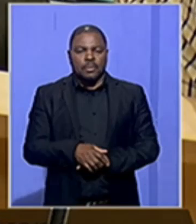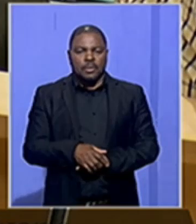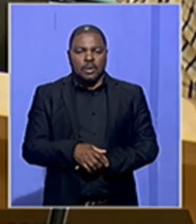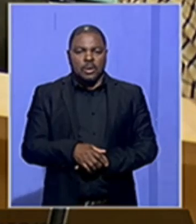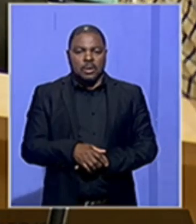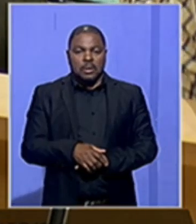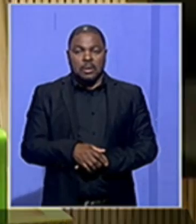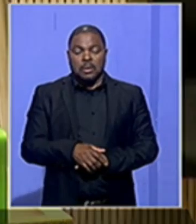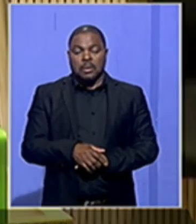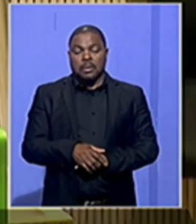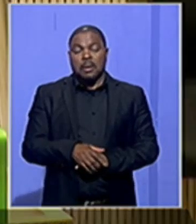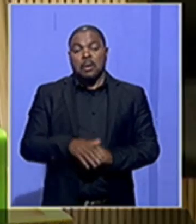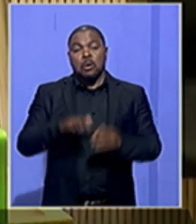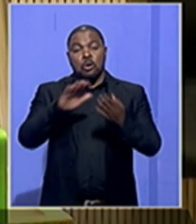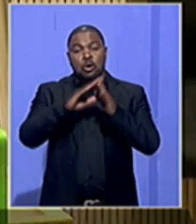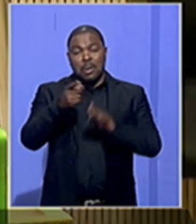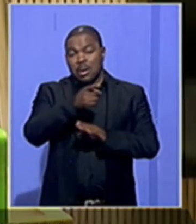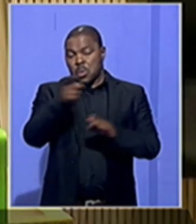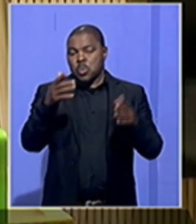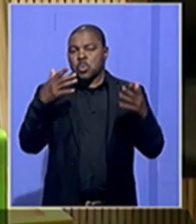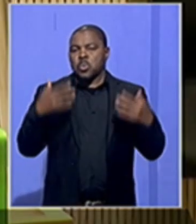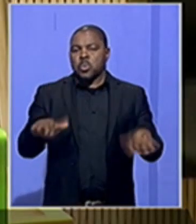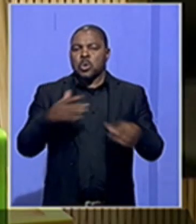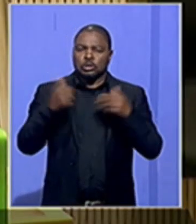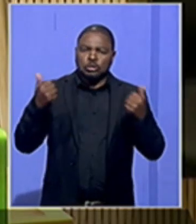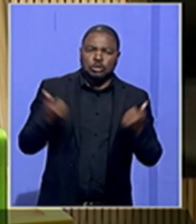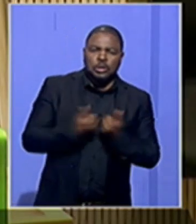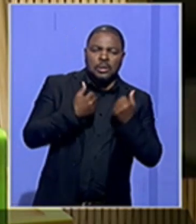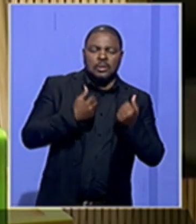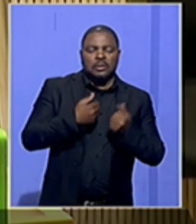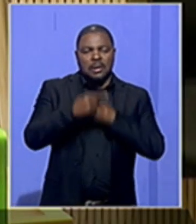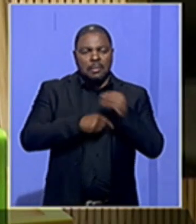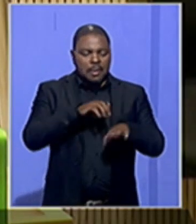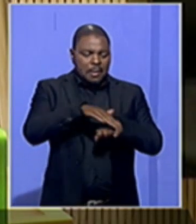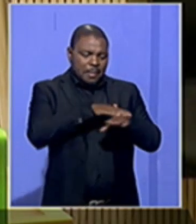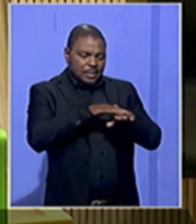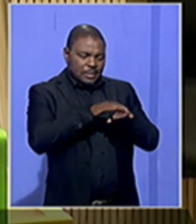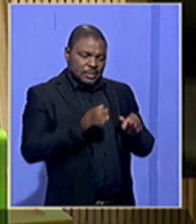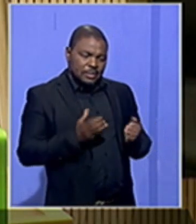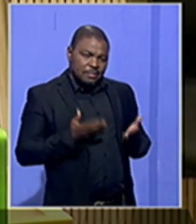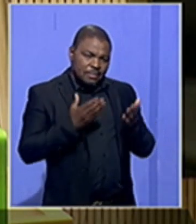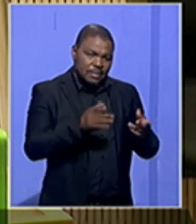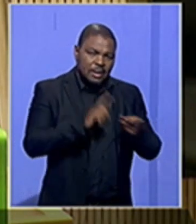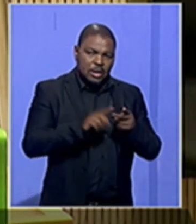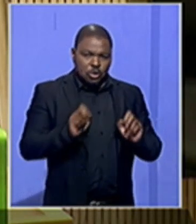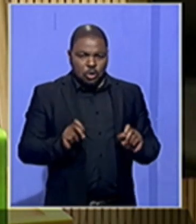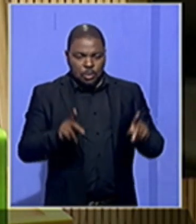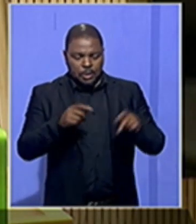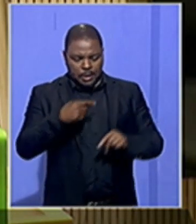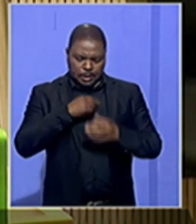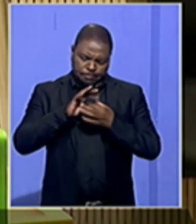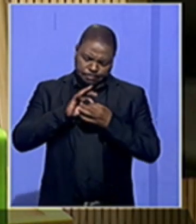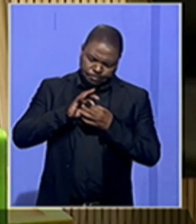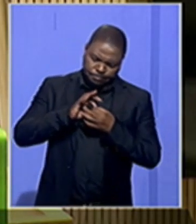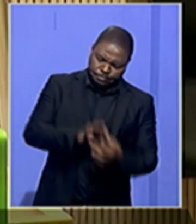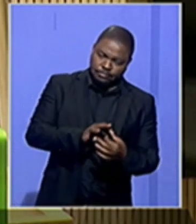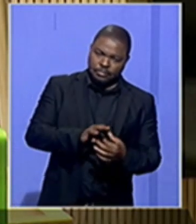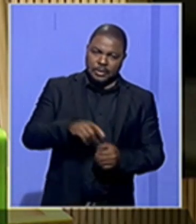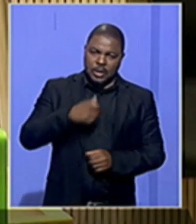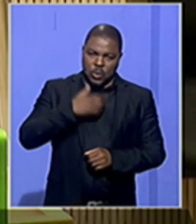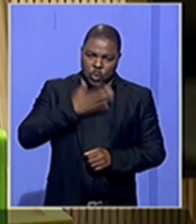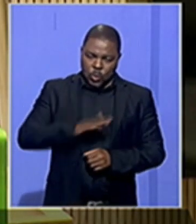are facing significant challenges in accessing basic services and opportunities. I'm committed to working towards creating a